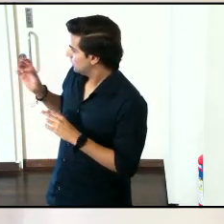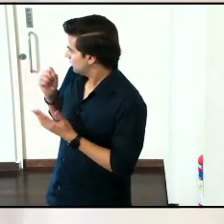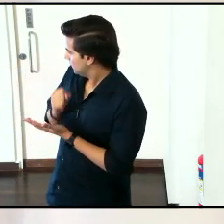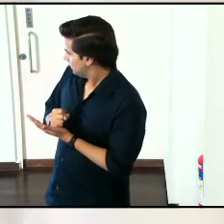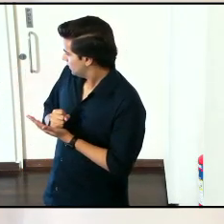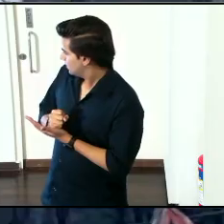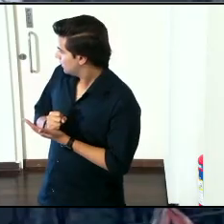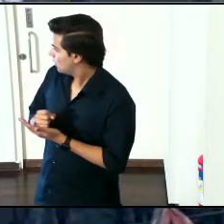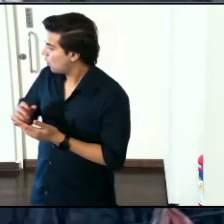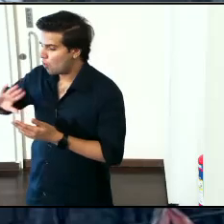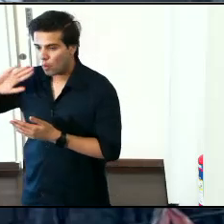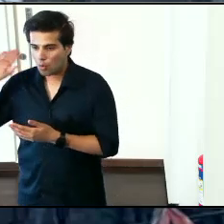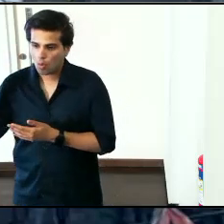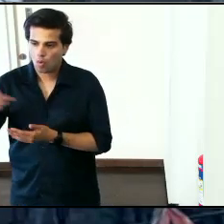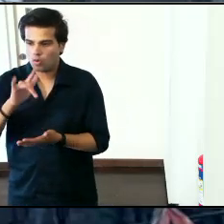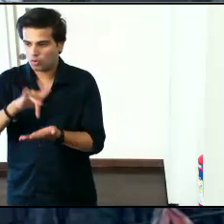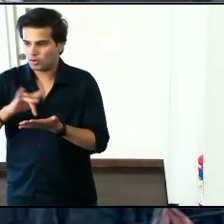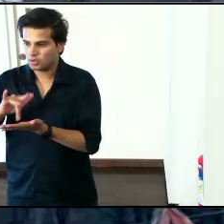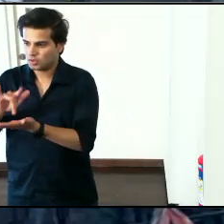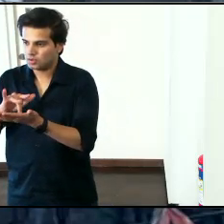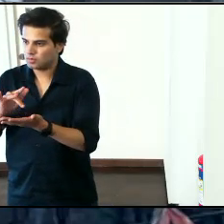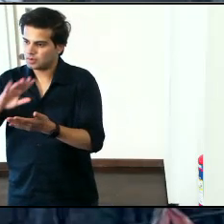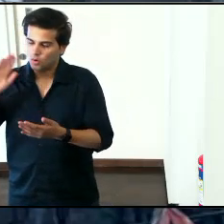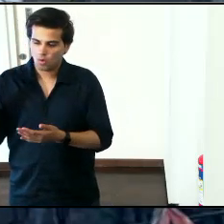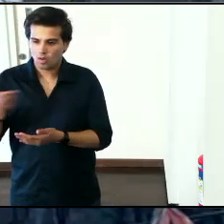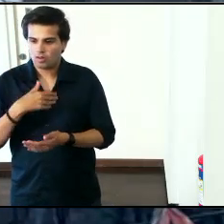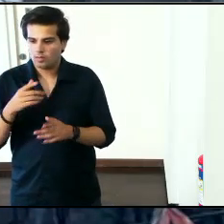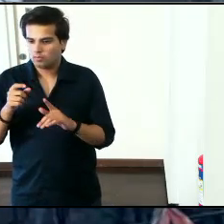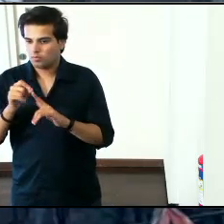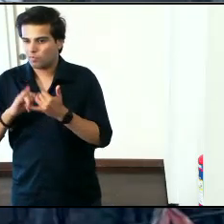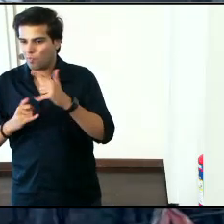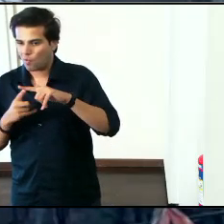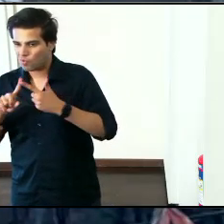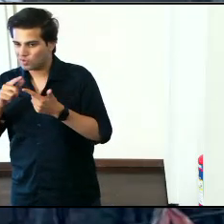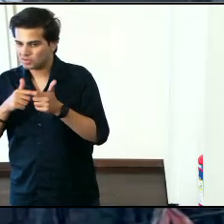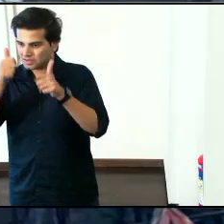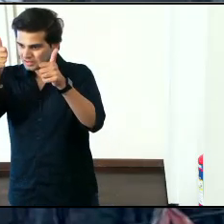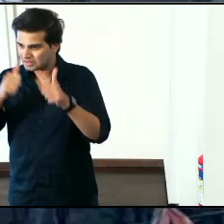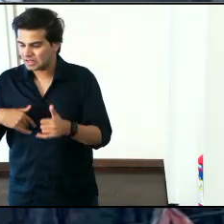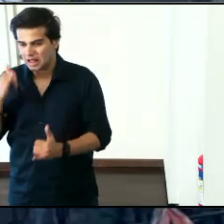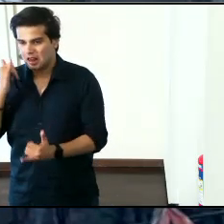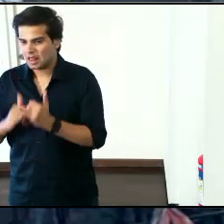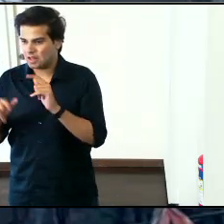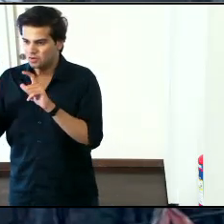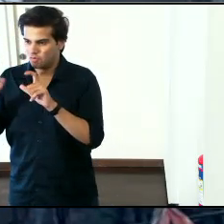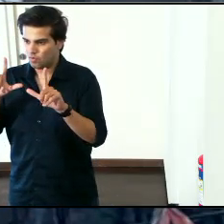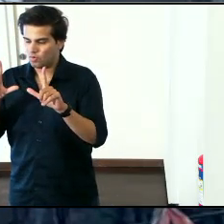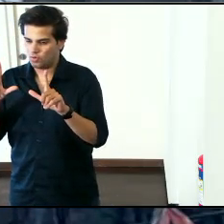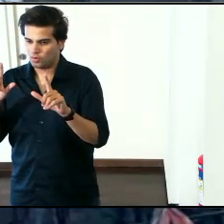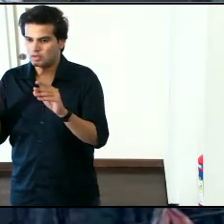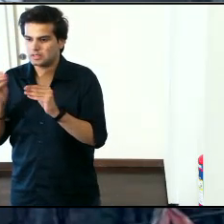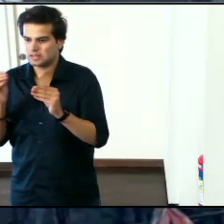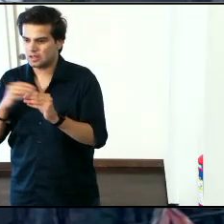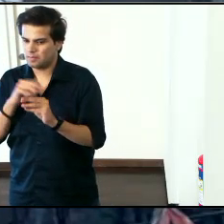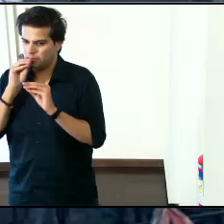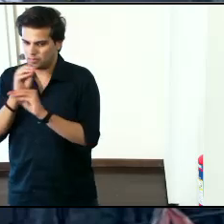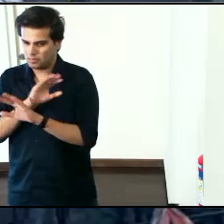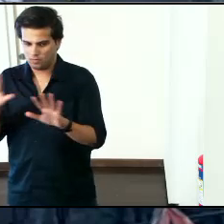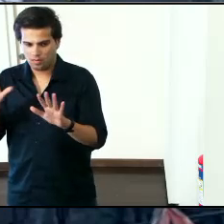what you see everywhere. Like the JNU Vice Chancellor, this is the last image I have for you. I just have a few things to say to you